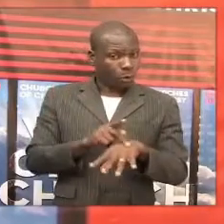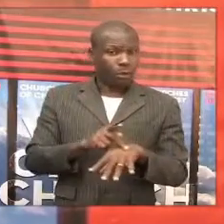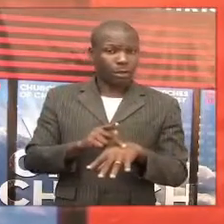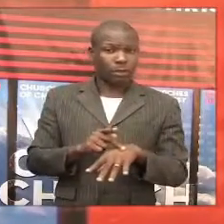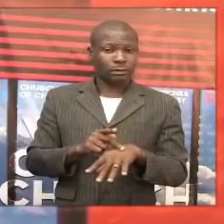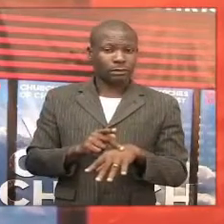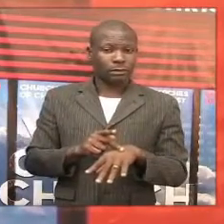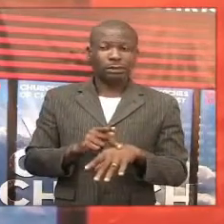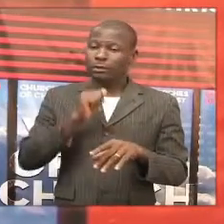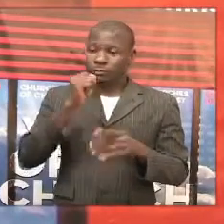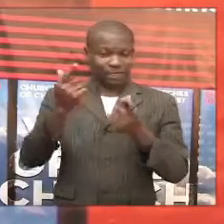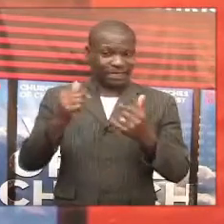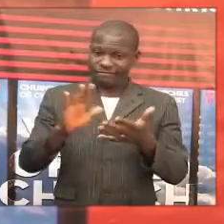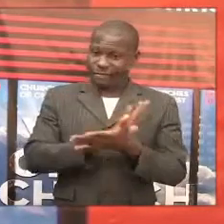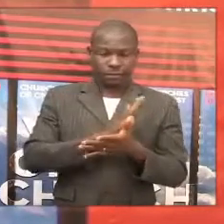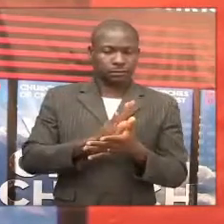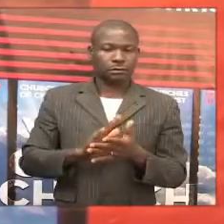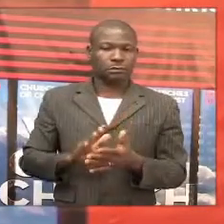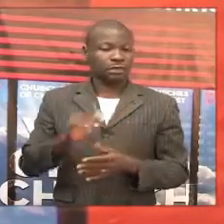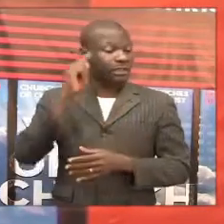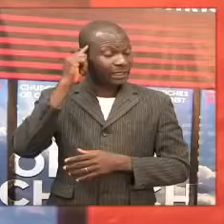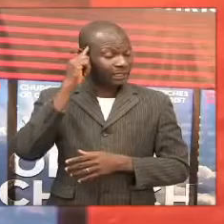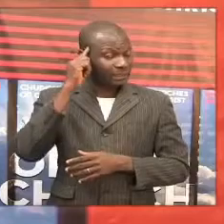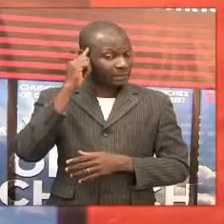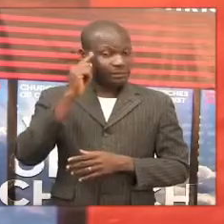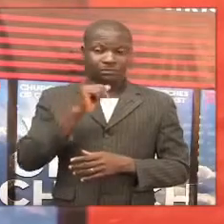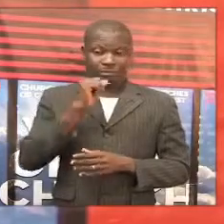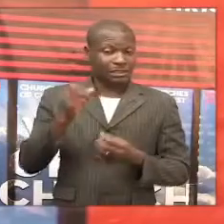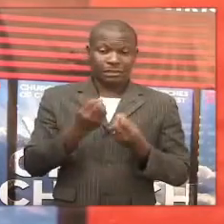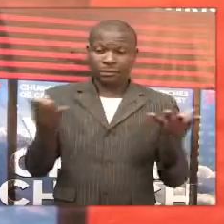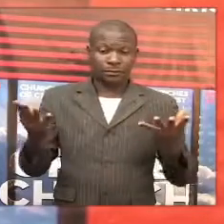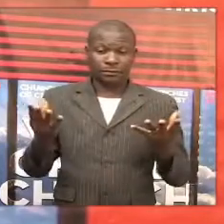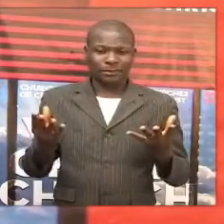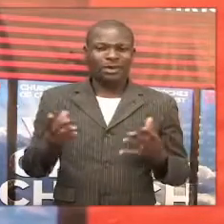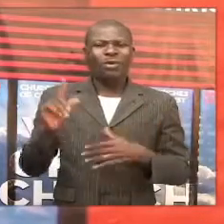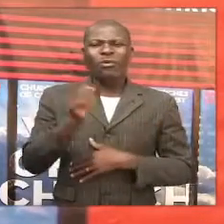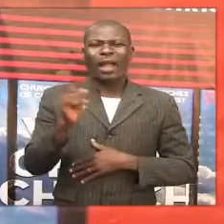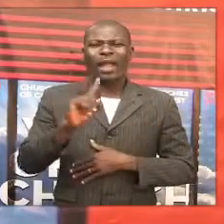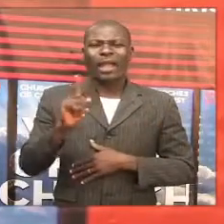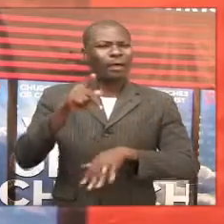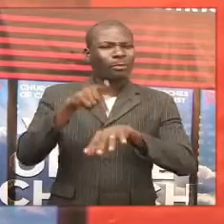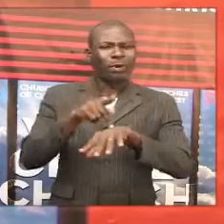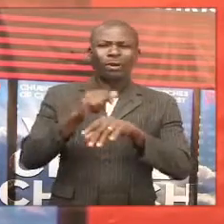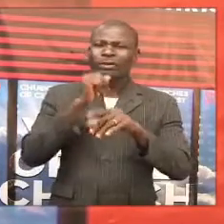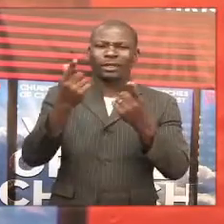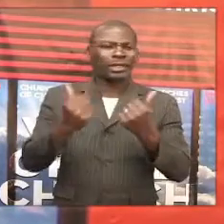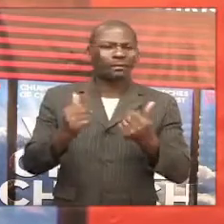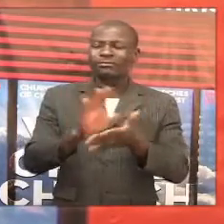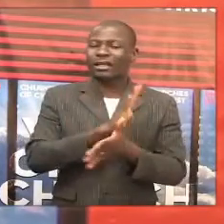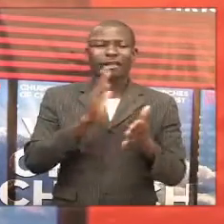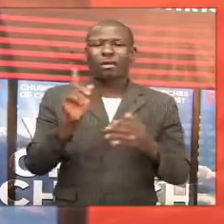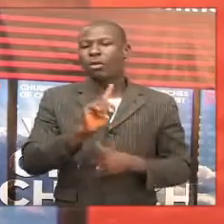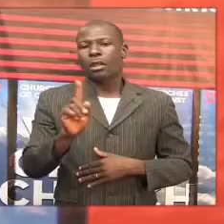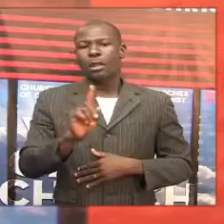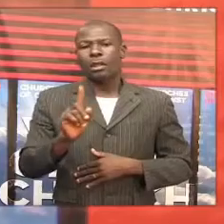wo de na wa edi na okasa no ano no bi sa ho question bi e hefa and a Paul amentem a